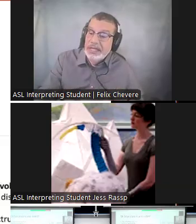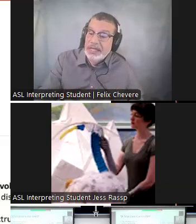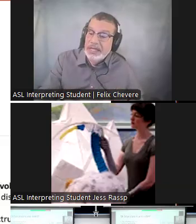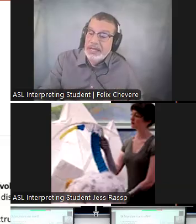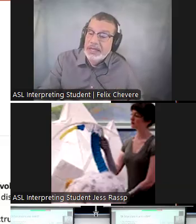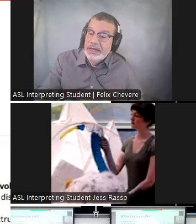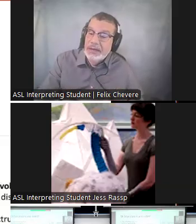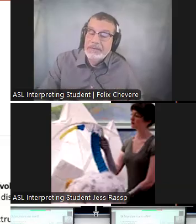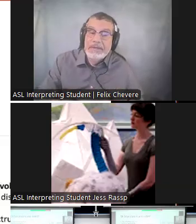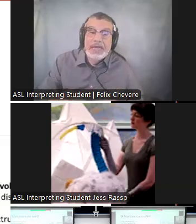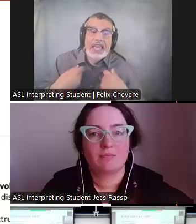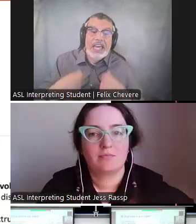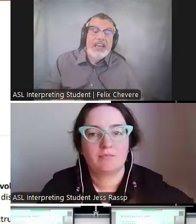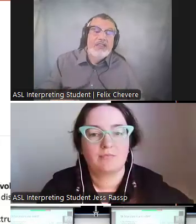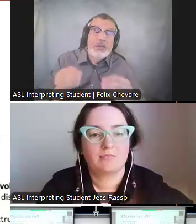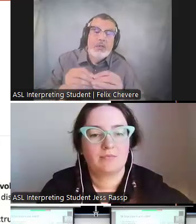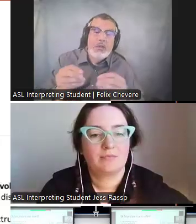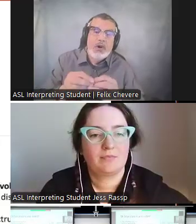make it more excitable,